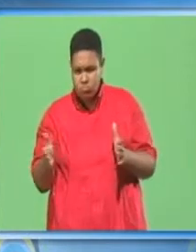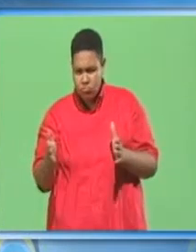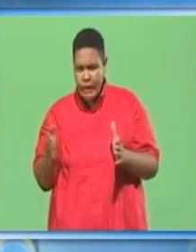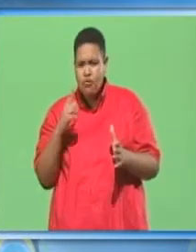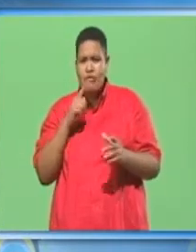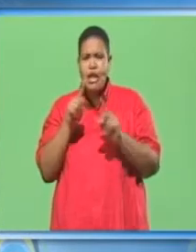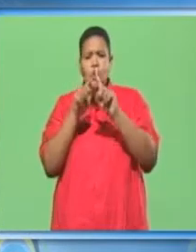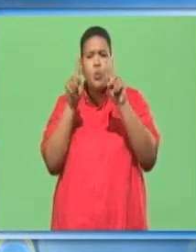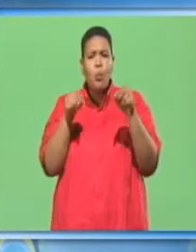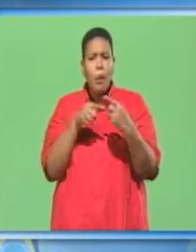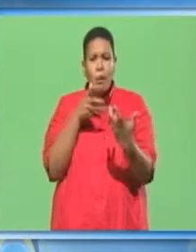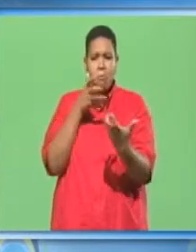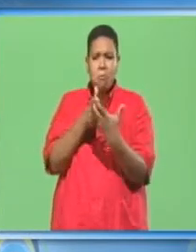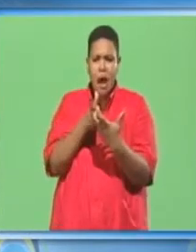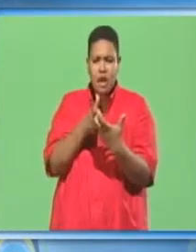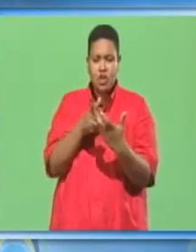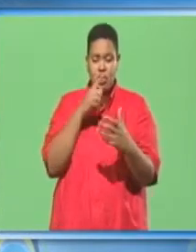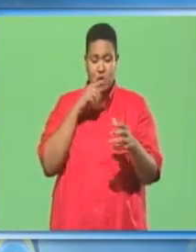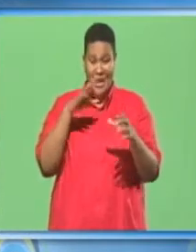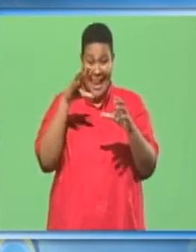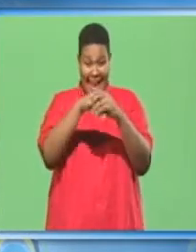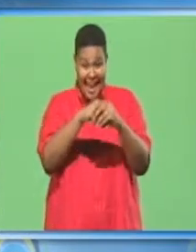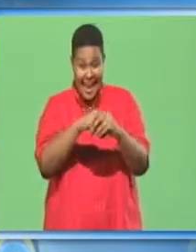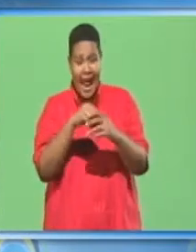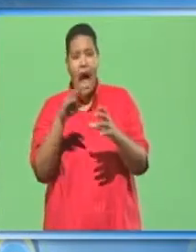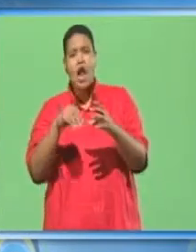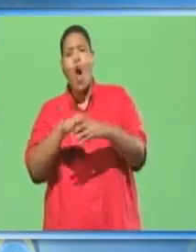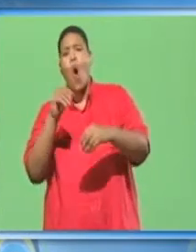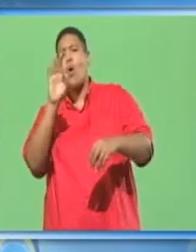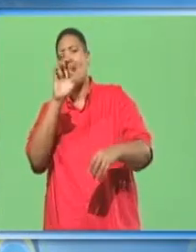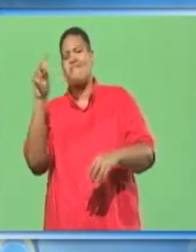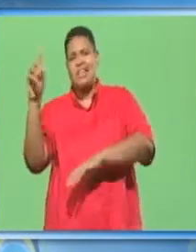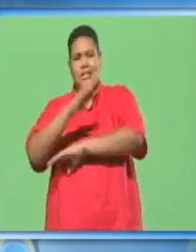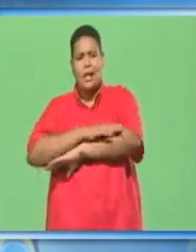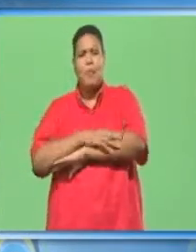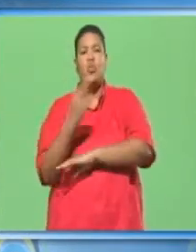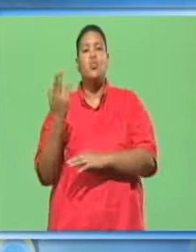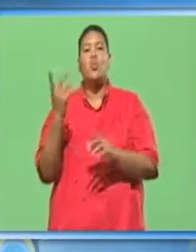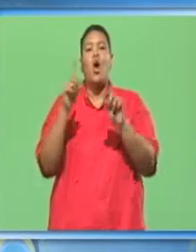to the infeed and outfeed tables using a tri-square.